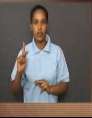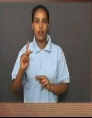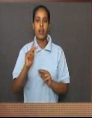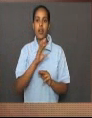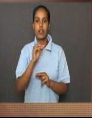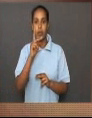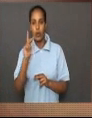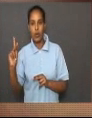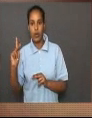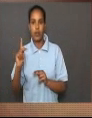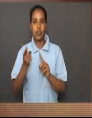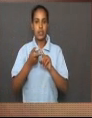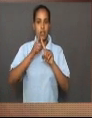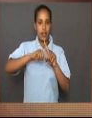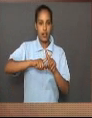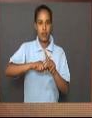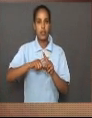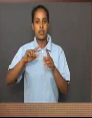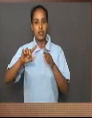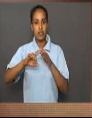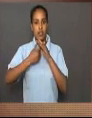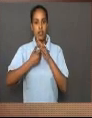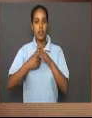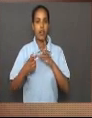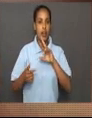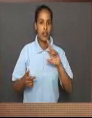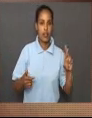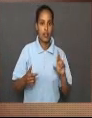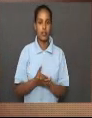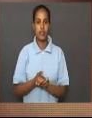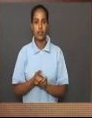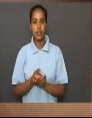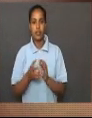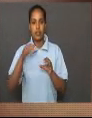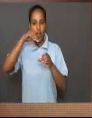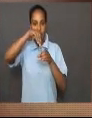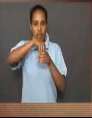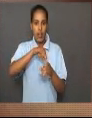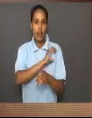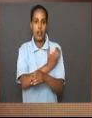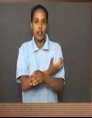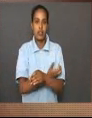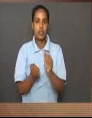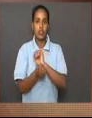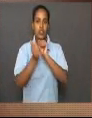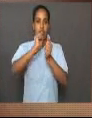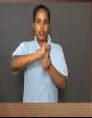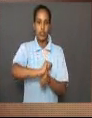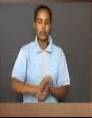the product returns to the starting reactant, the internal energy